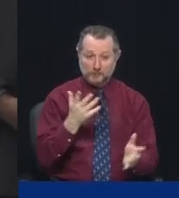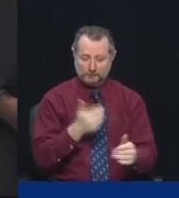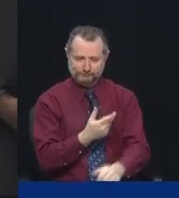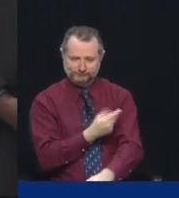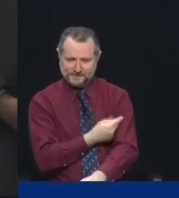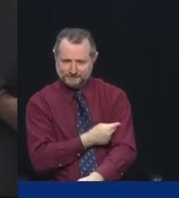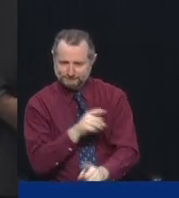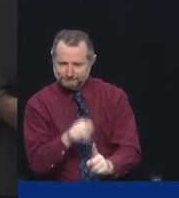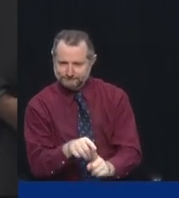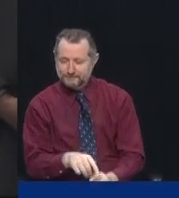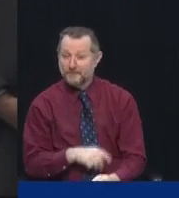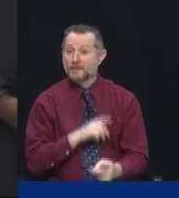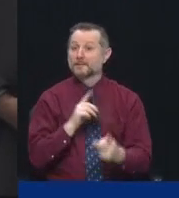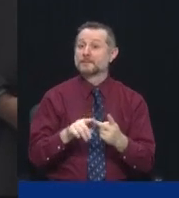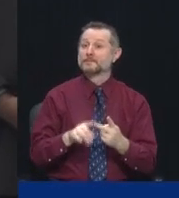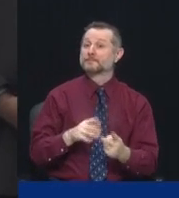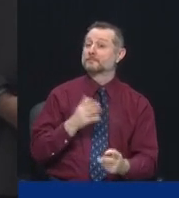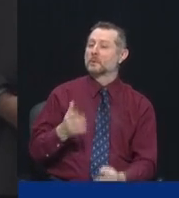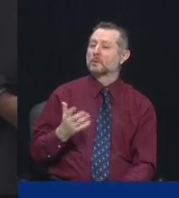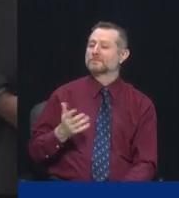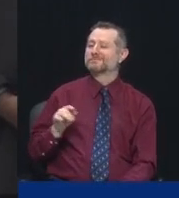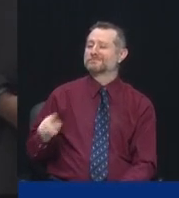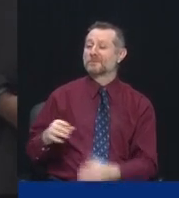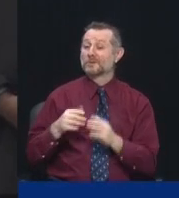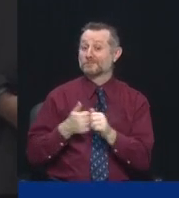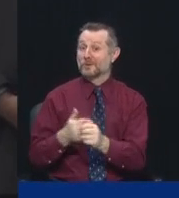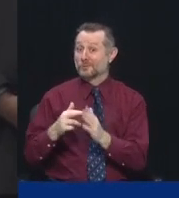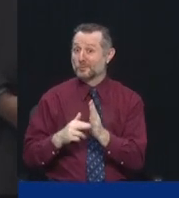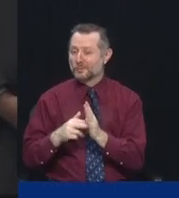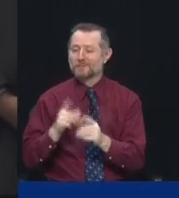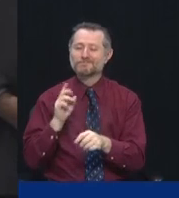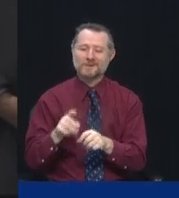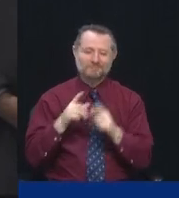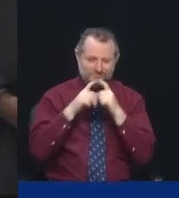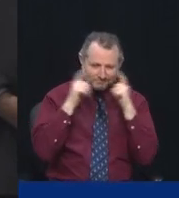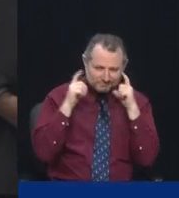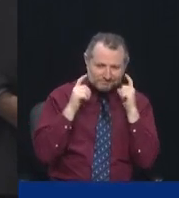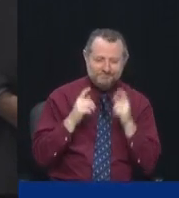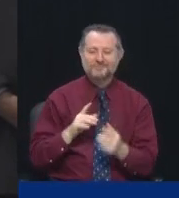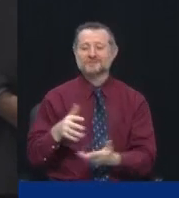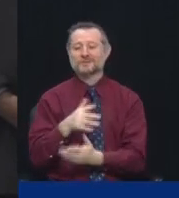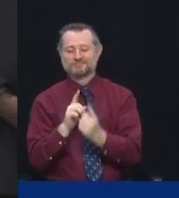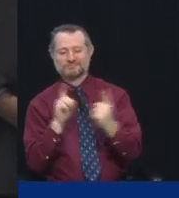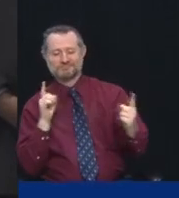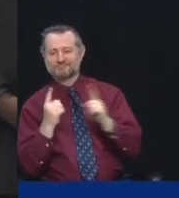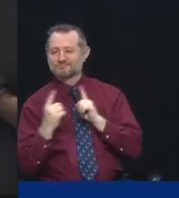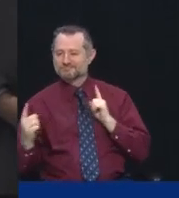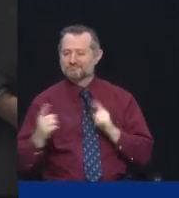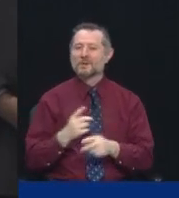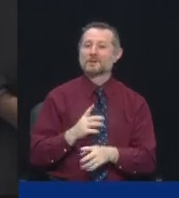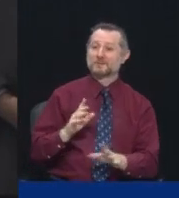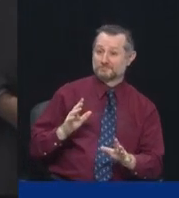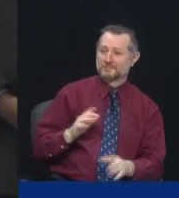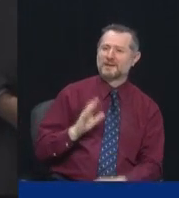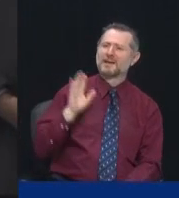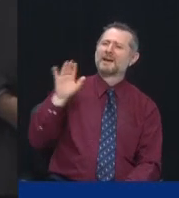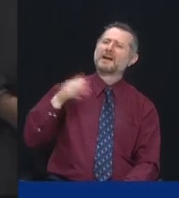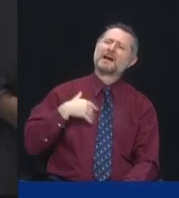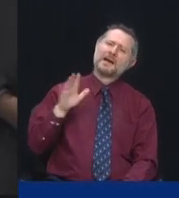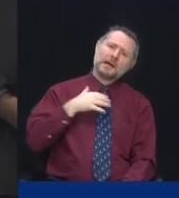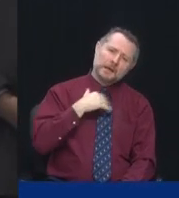sense. Wear the mask, socially distance, be careful. Well, I'm tired of all of